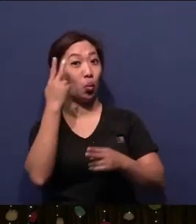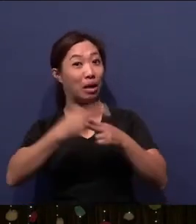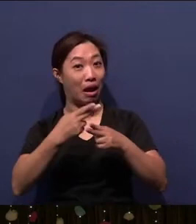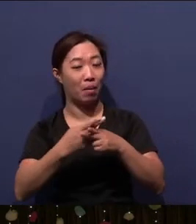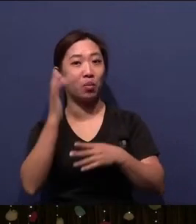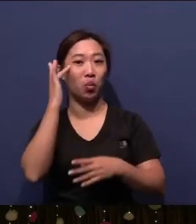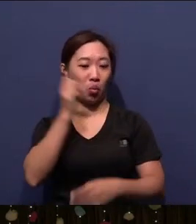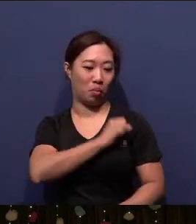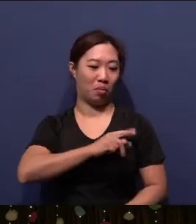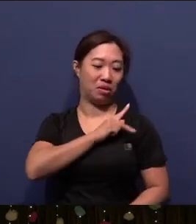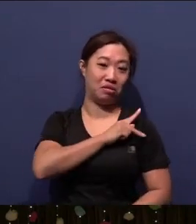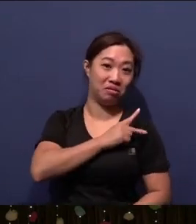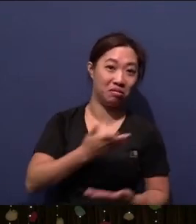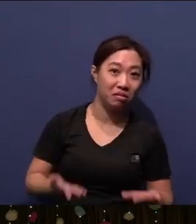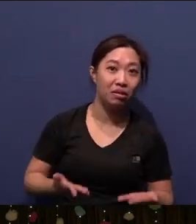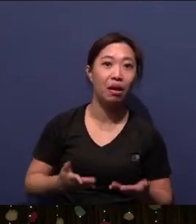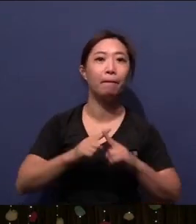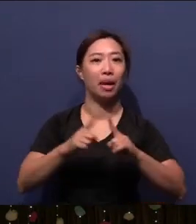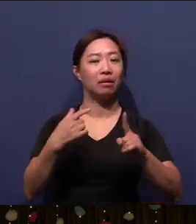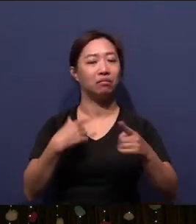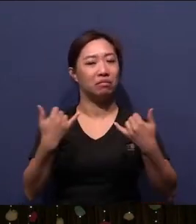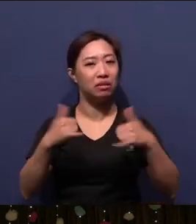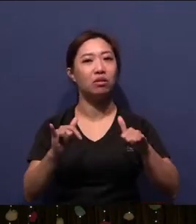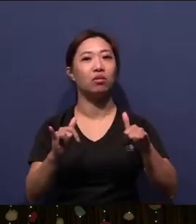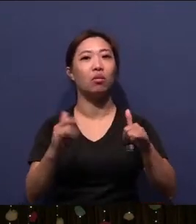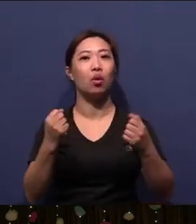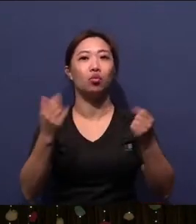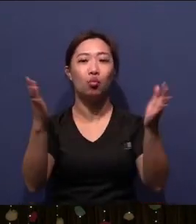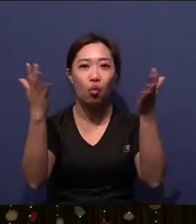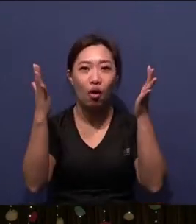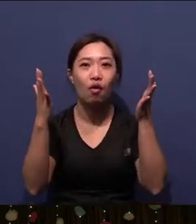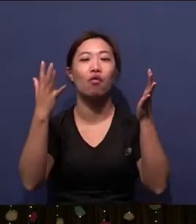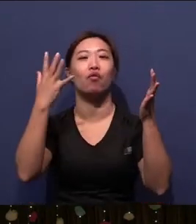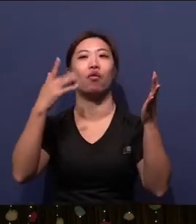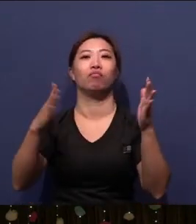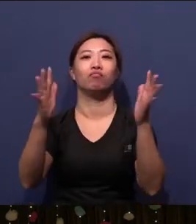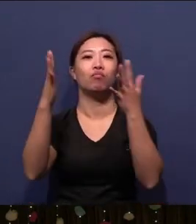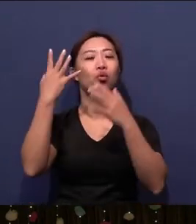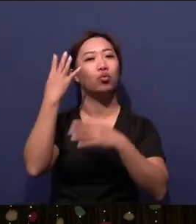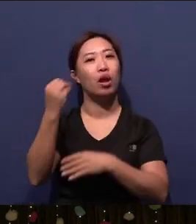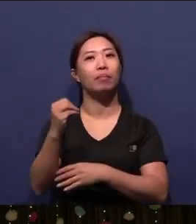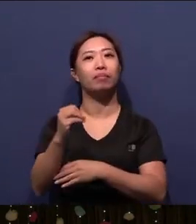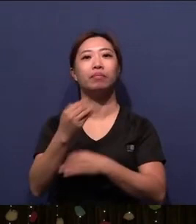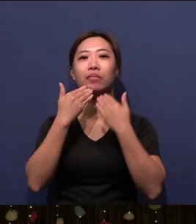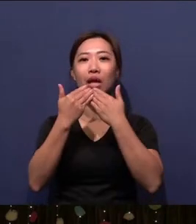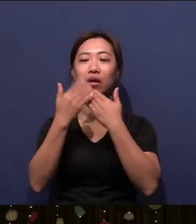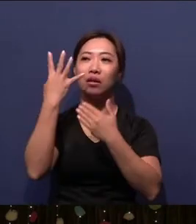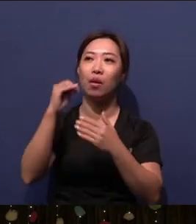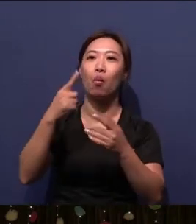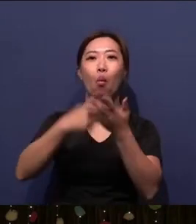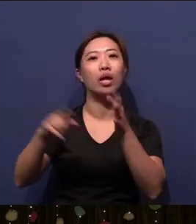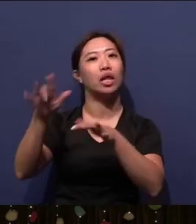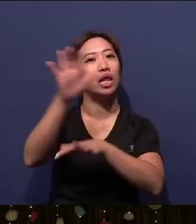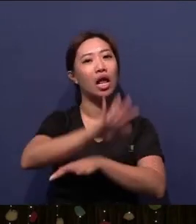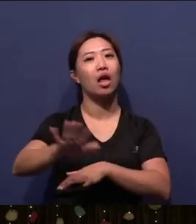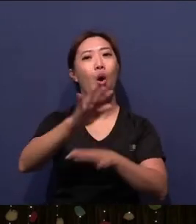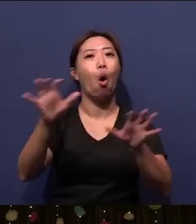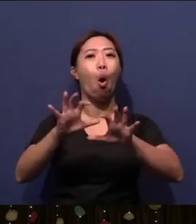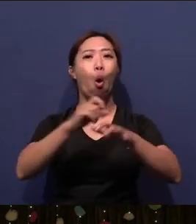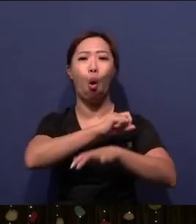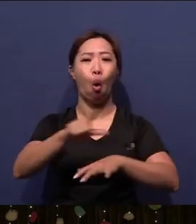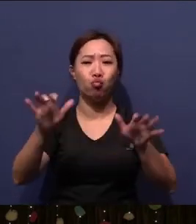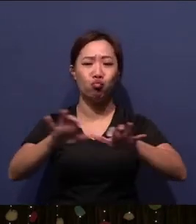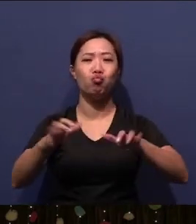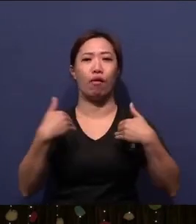not personally know some of them, but I just want to encourage them, and let's all applaud and thank them for what they are doing.